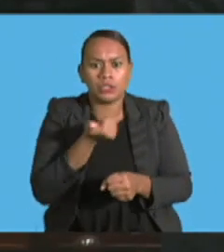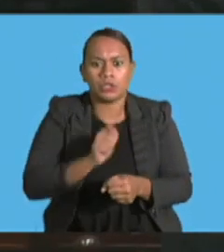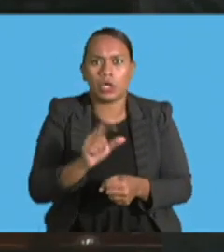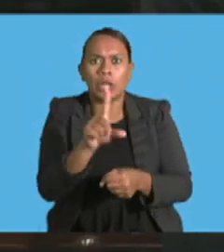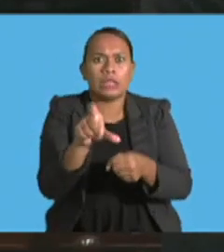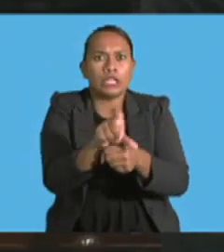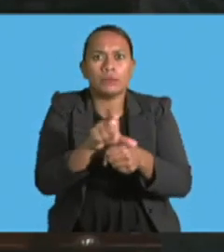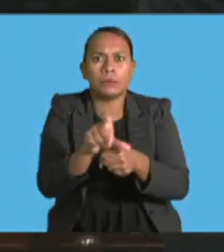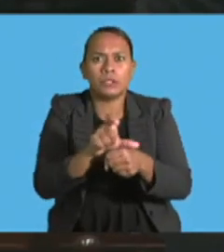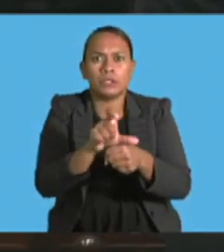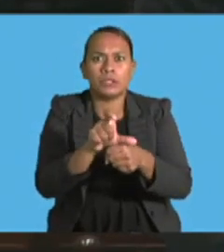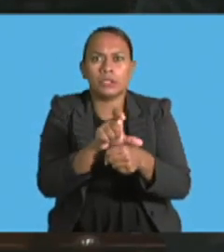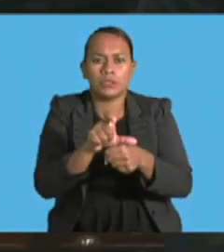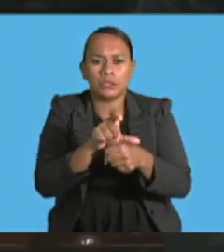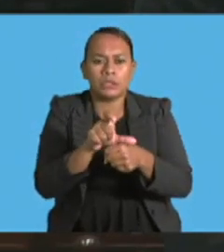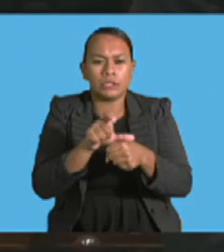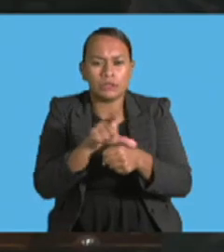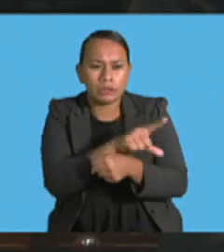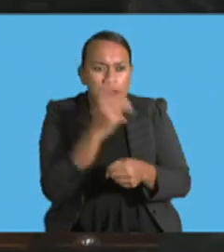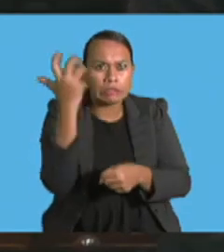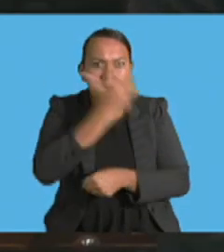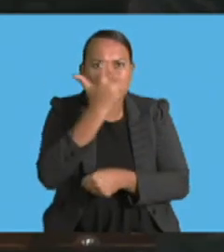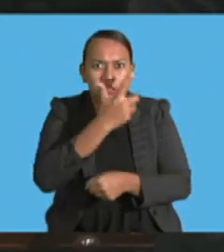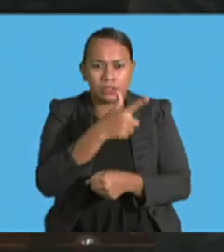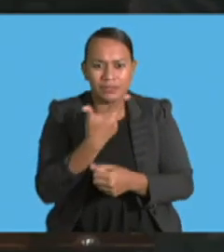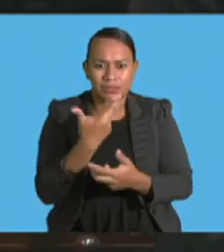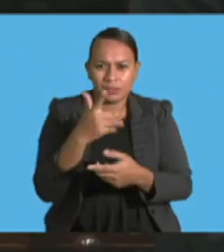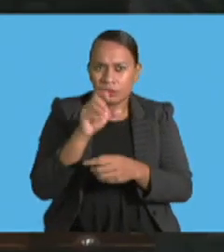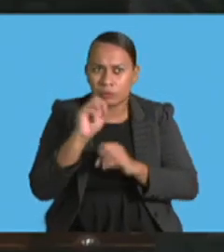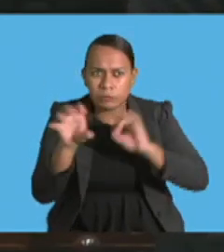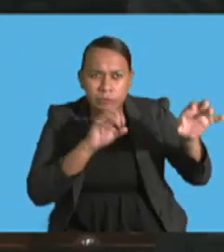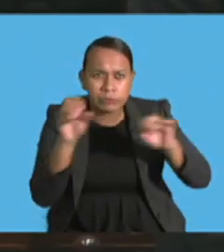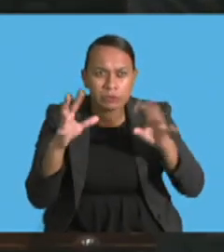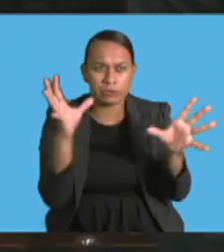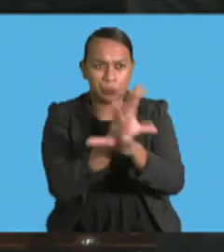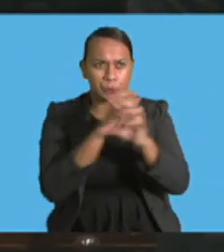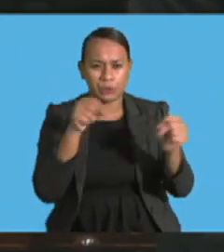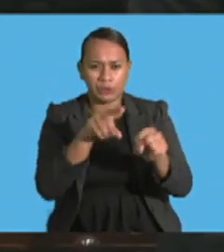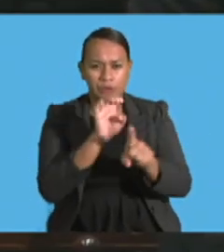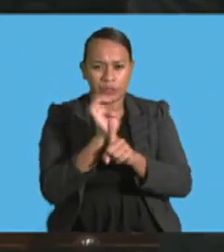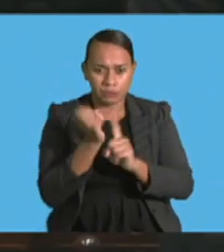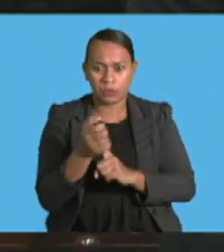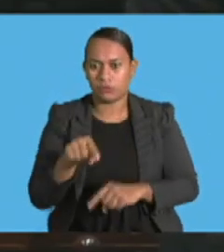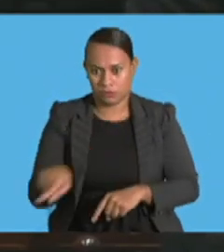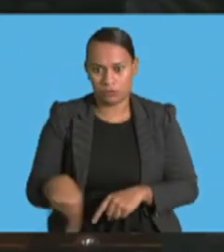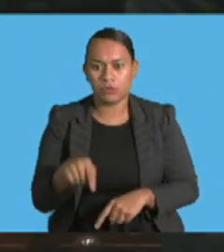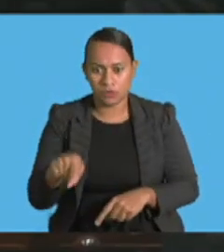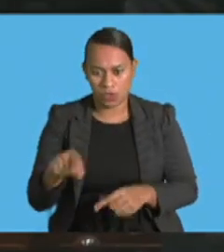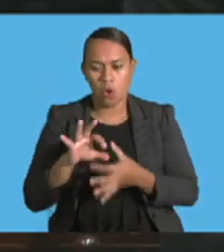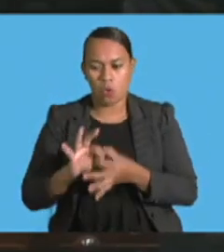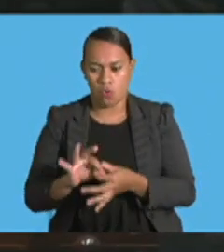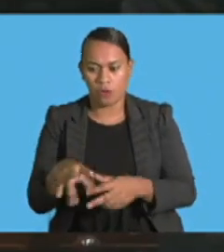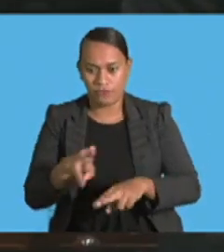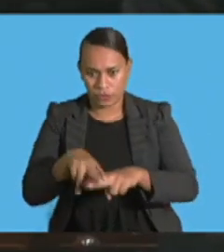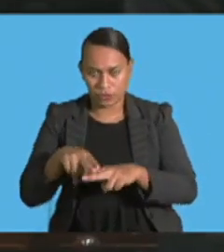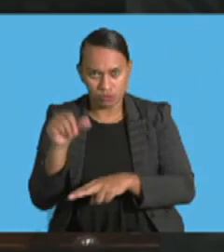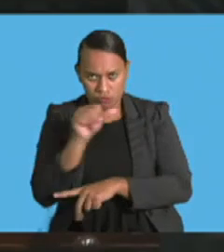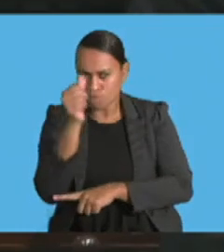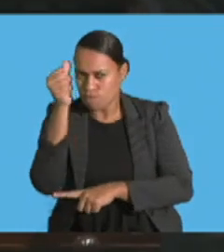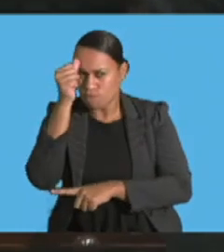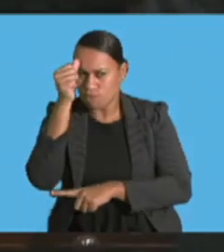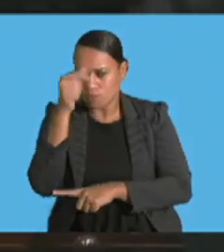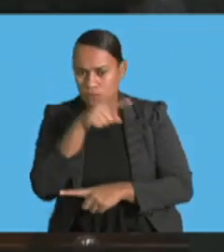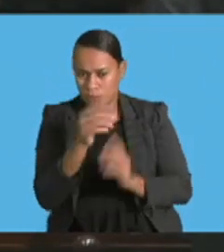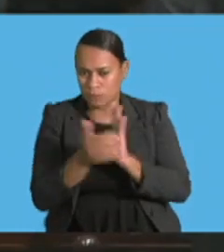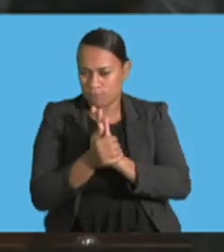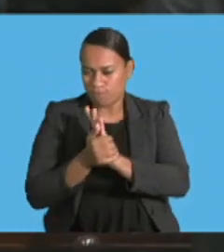Mr. Speaker, say we have also provided the industry with an assistance in terms of certain equipments.